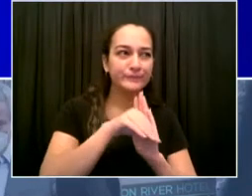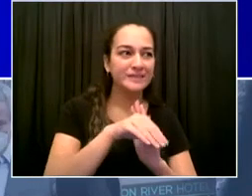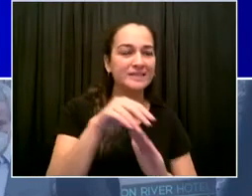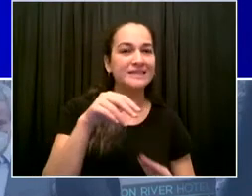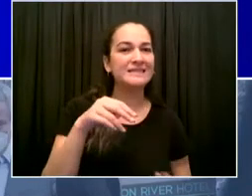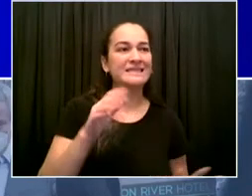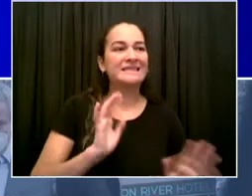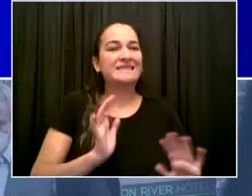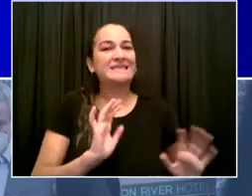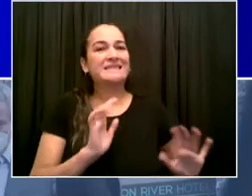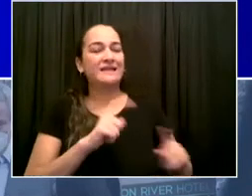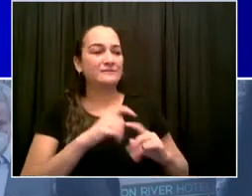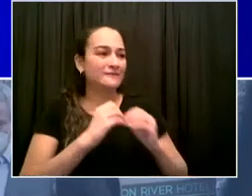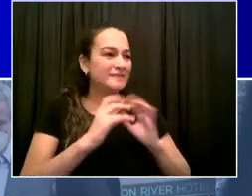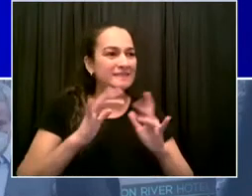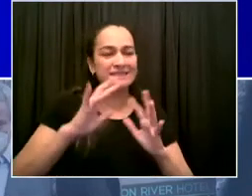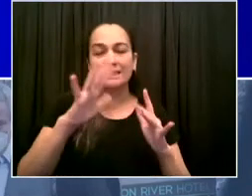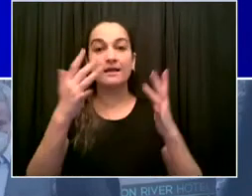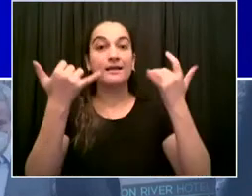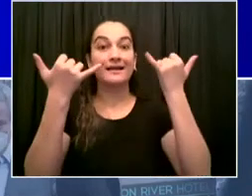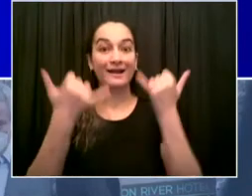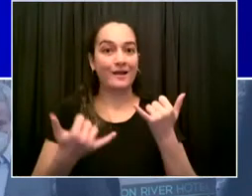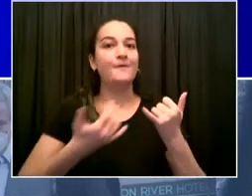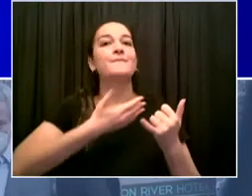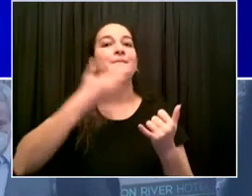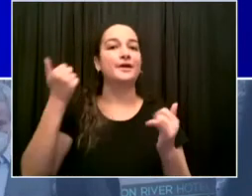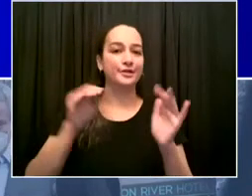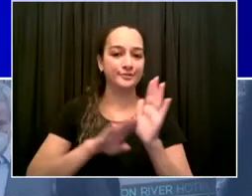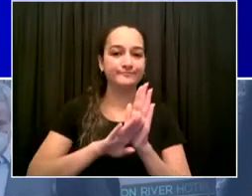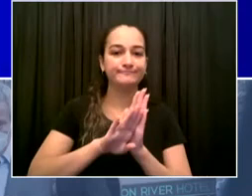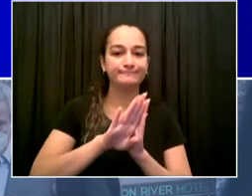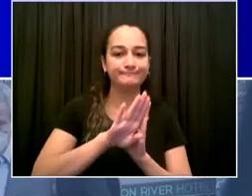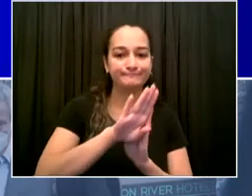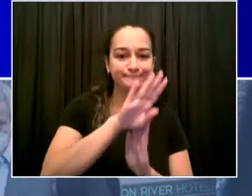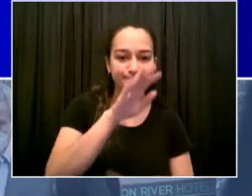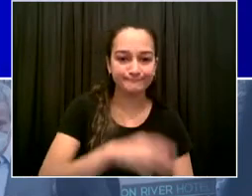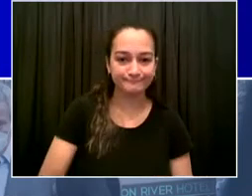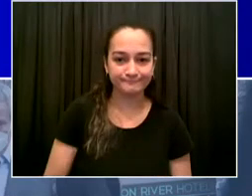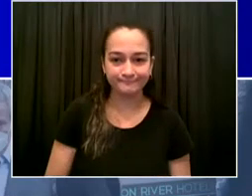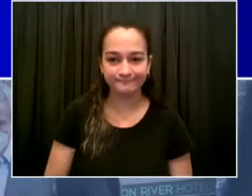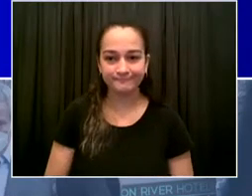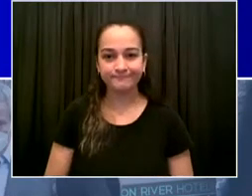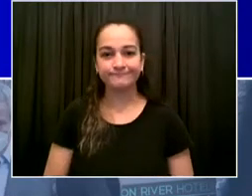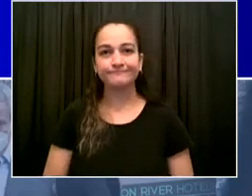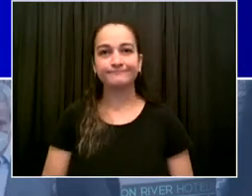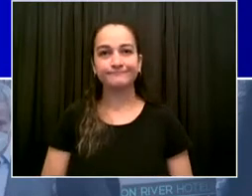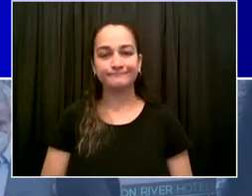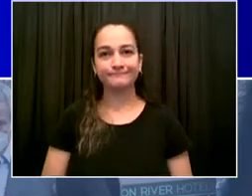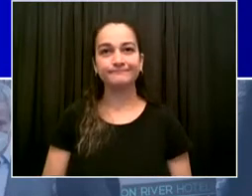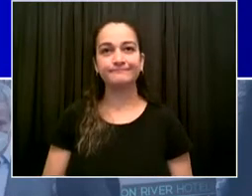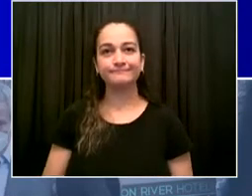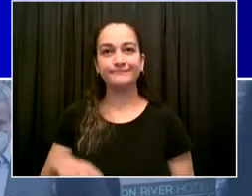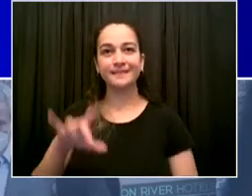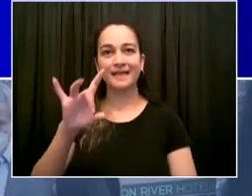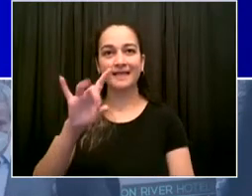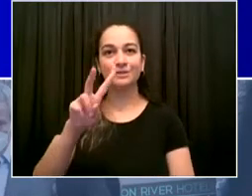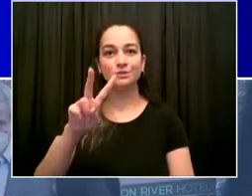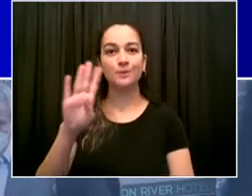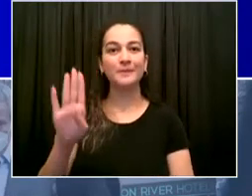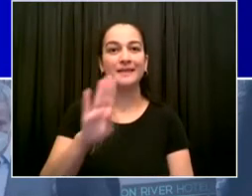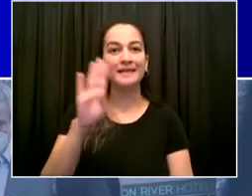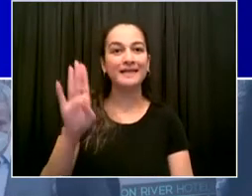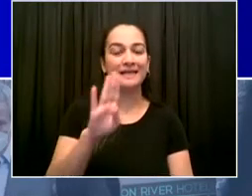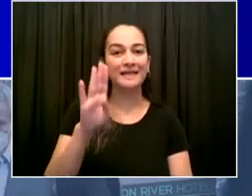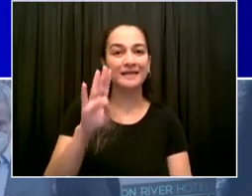TV industry, $82 billion in total economic output, staggering figure for one industry, $82 billion, and